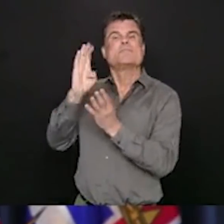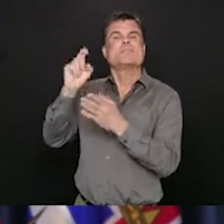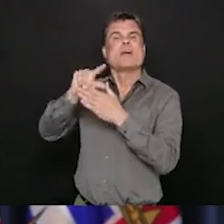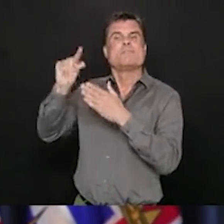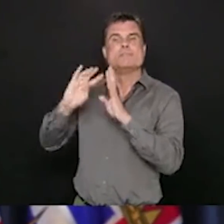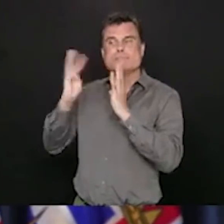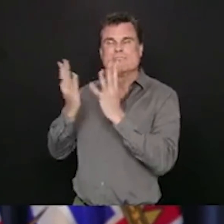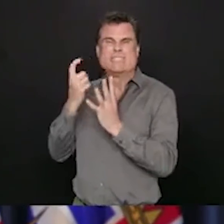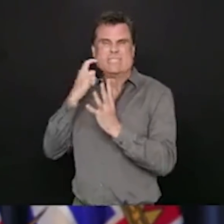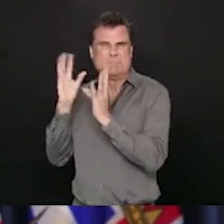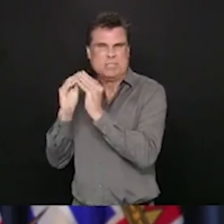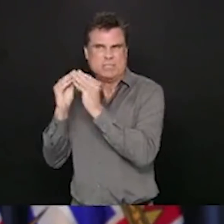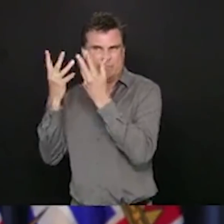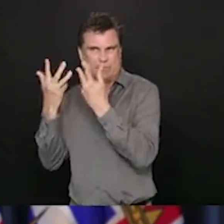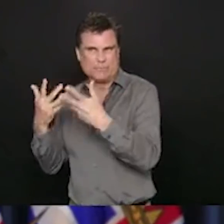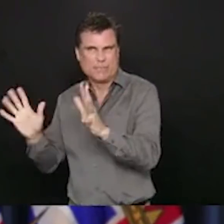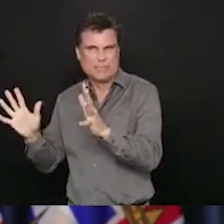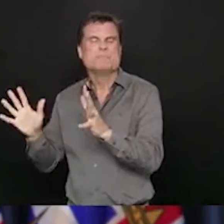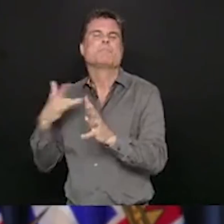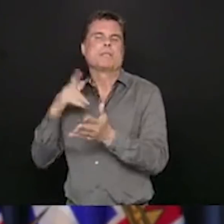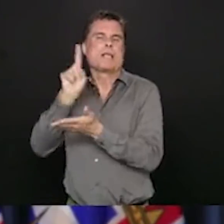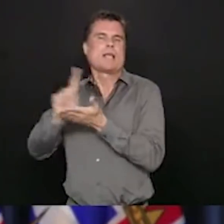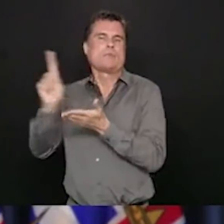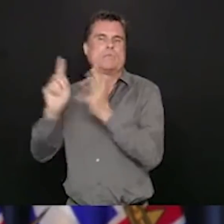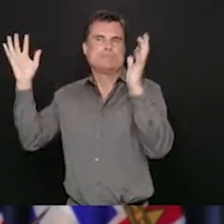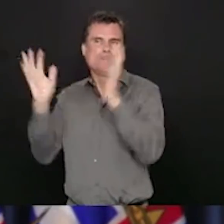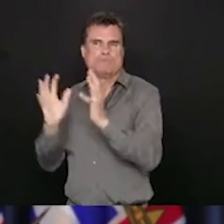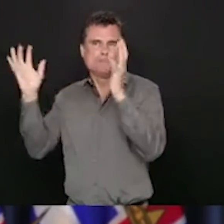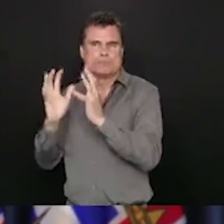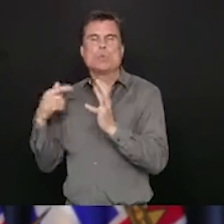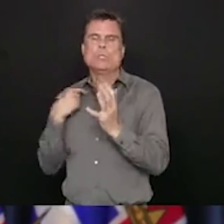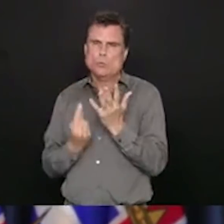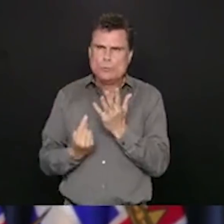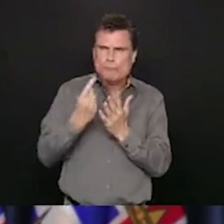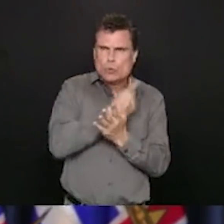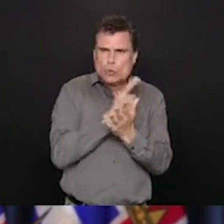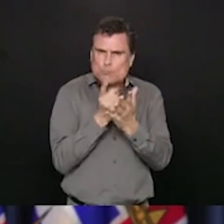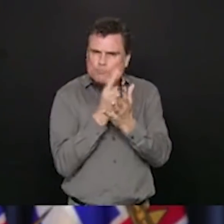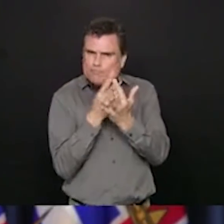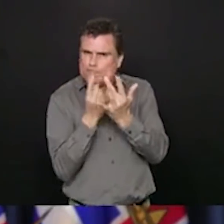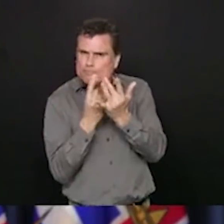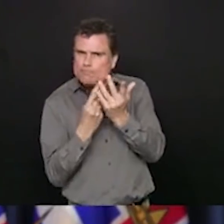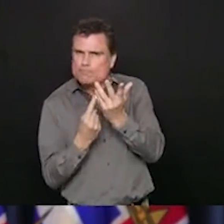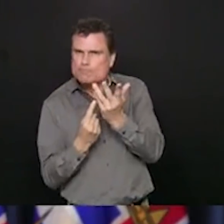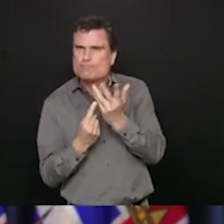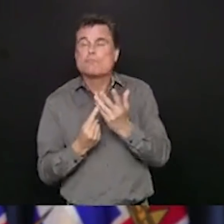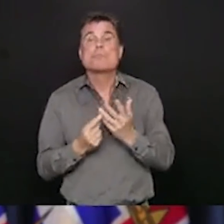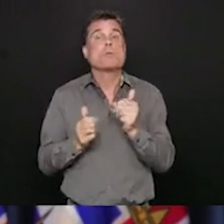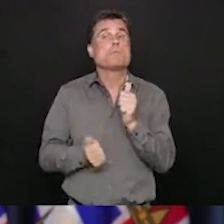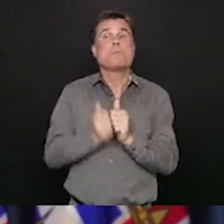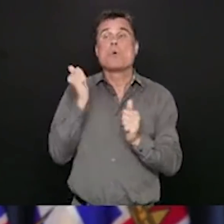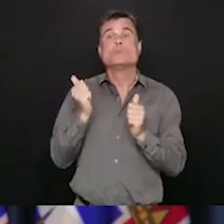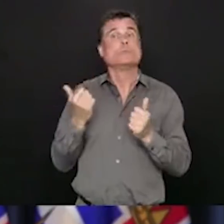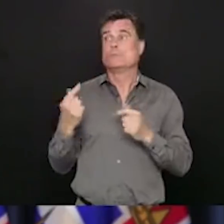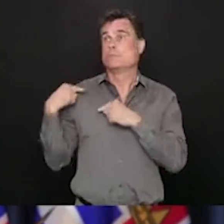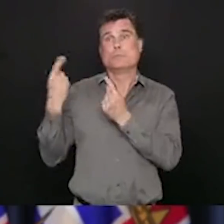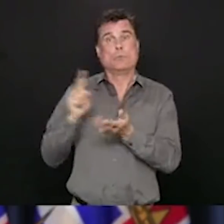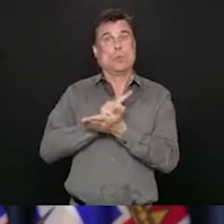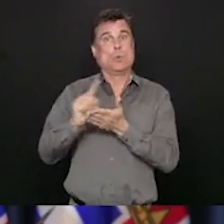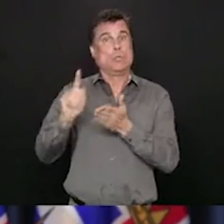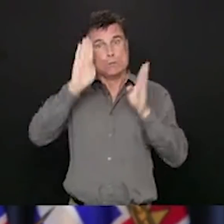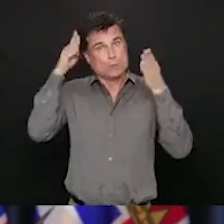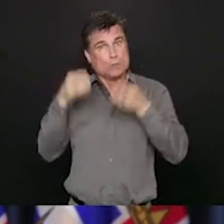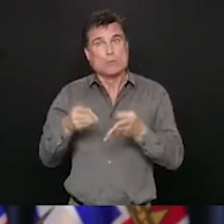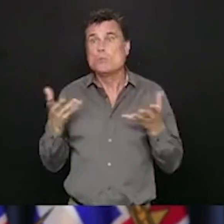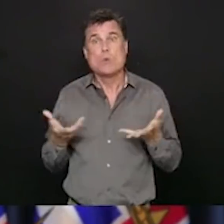of issues as we do each week, but we were focusing mostly this week on ensuring that the progress that we've made in British